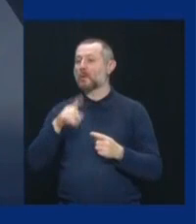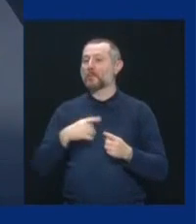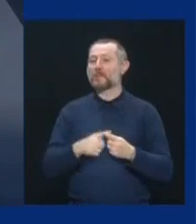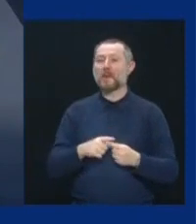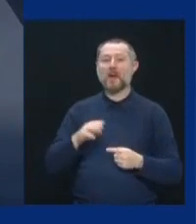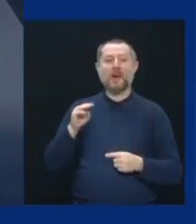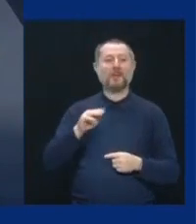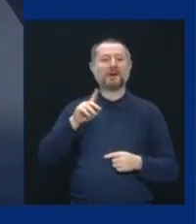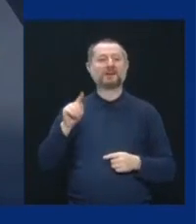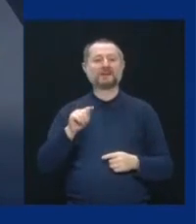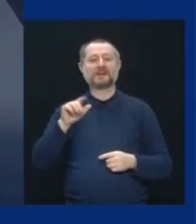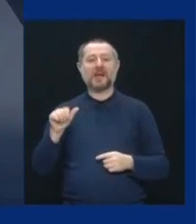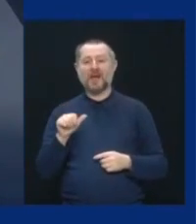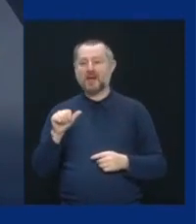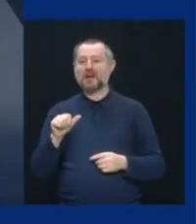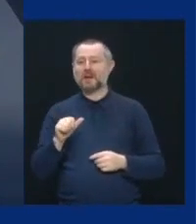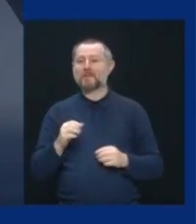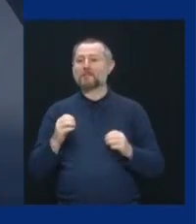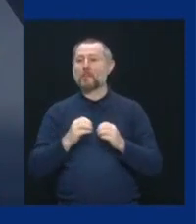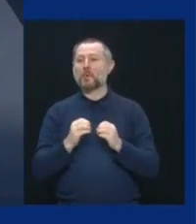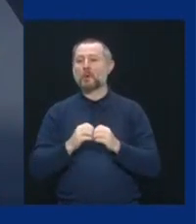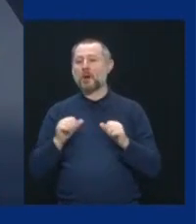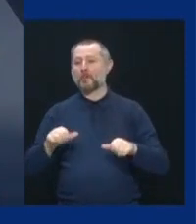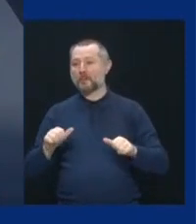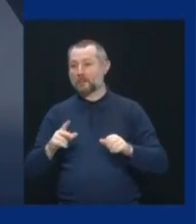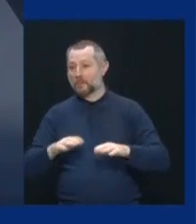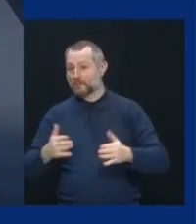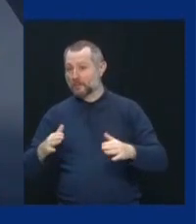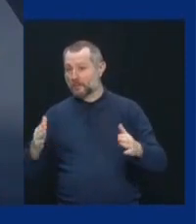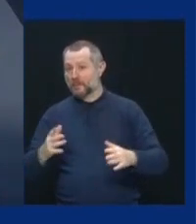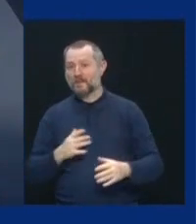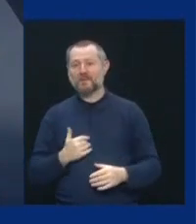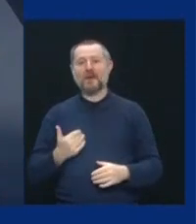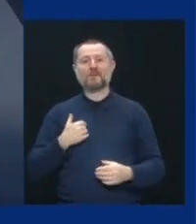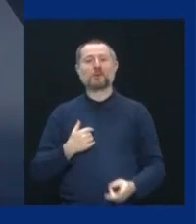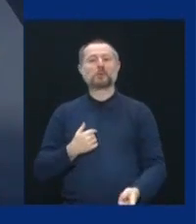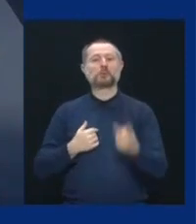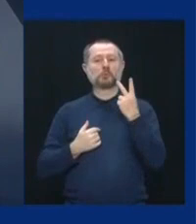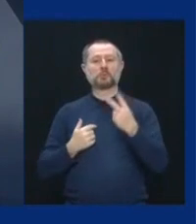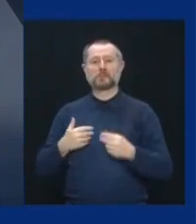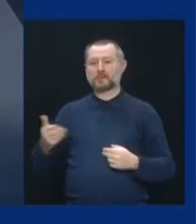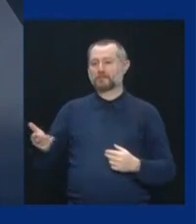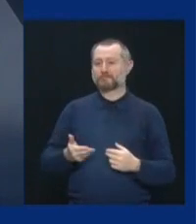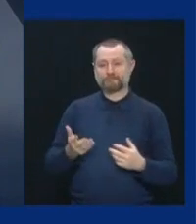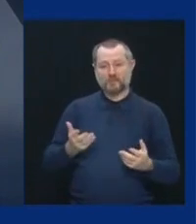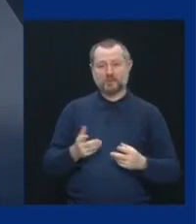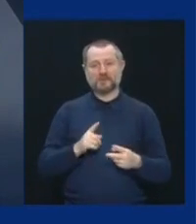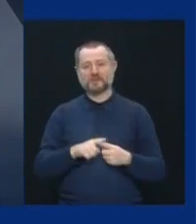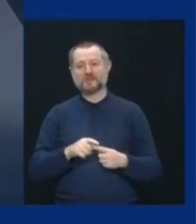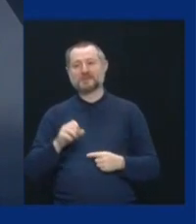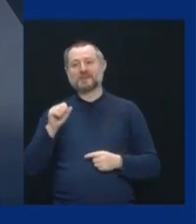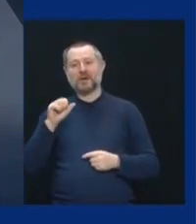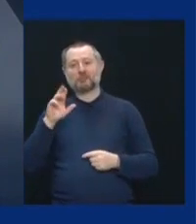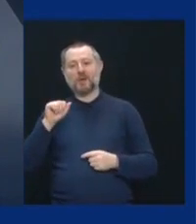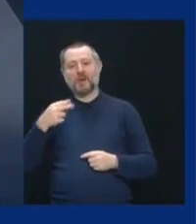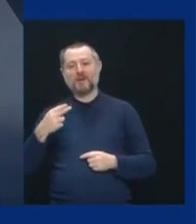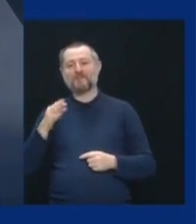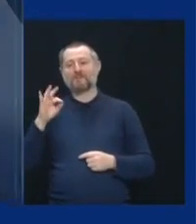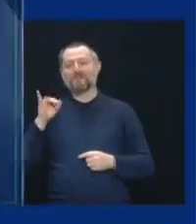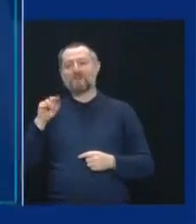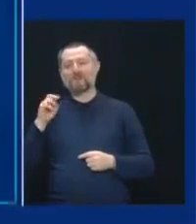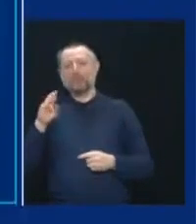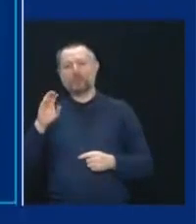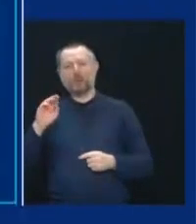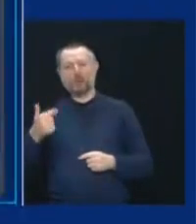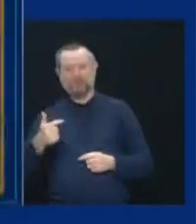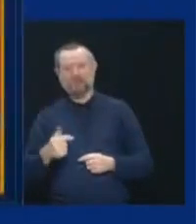capacity there. And we have two special guests. We have Sarah Feinberg and Pat Foy from the